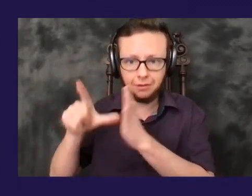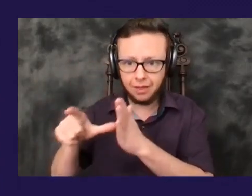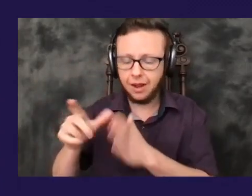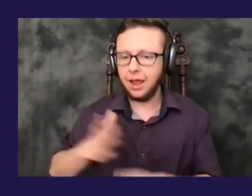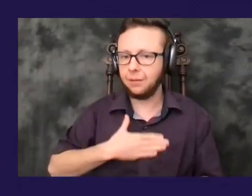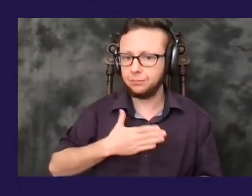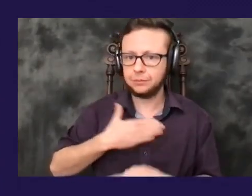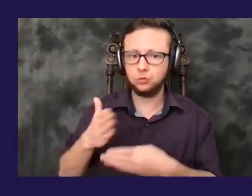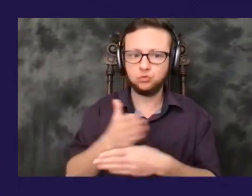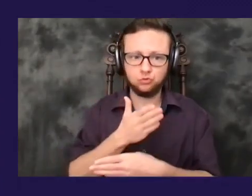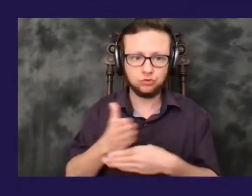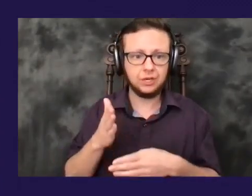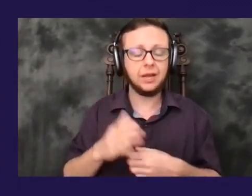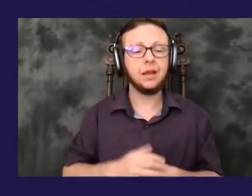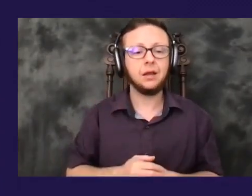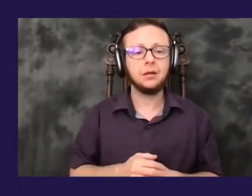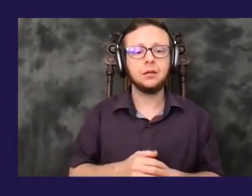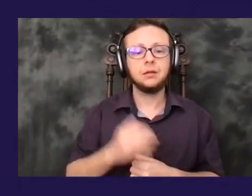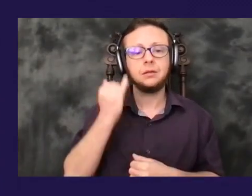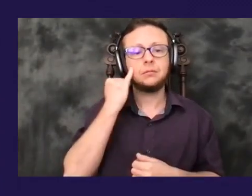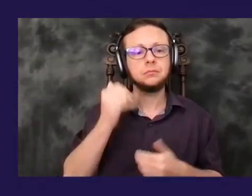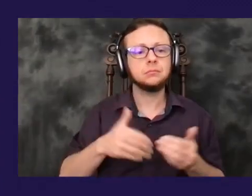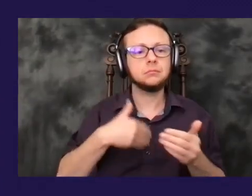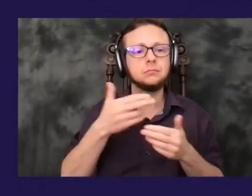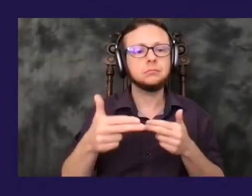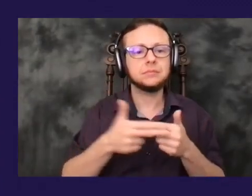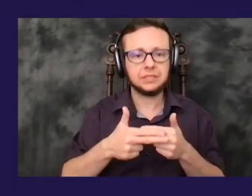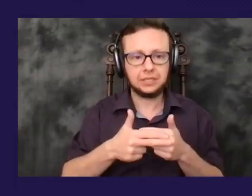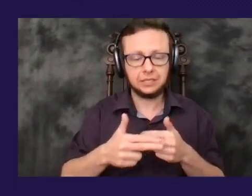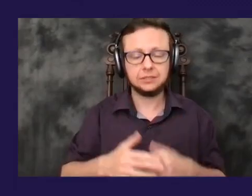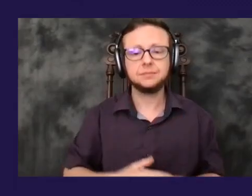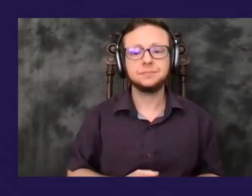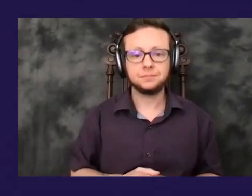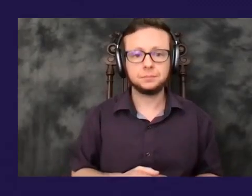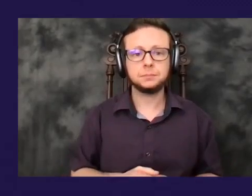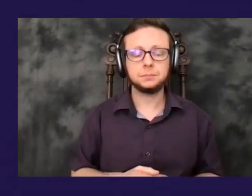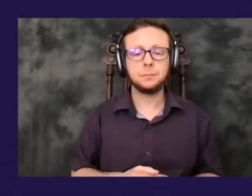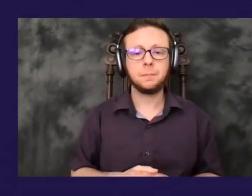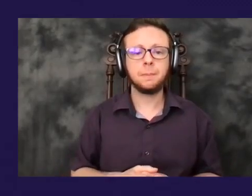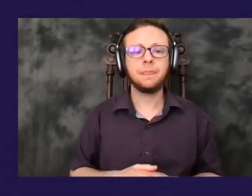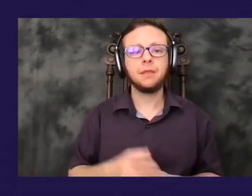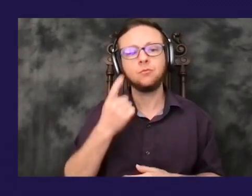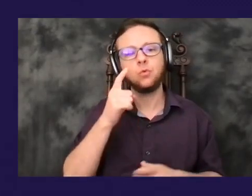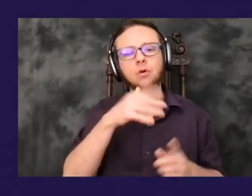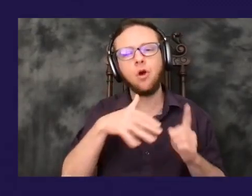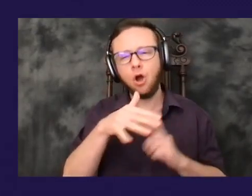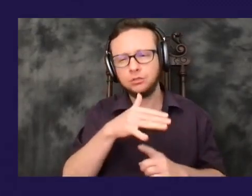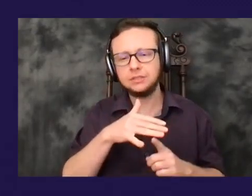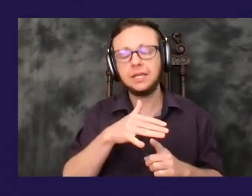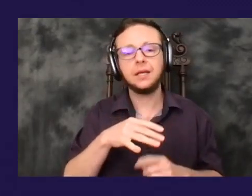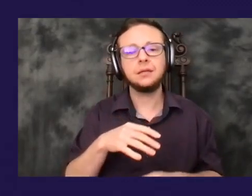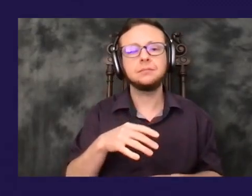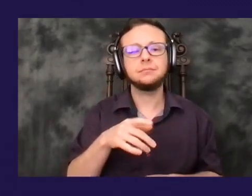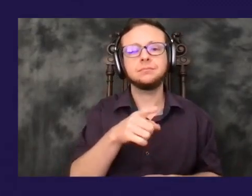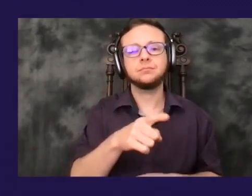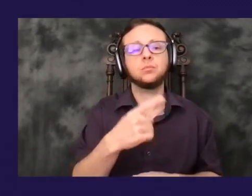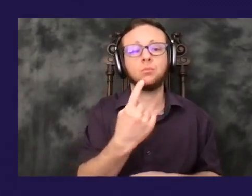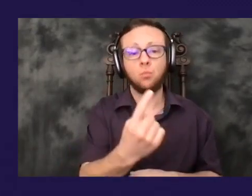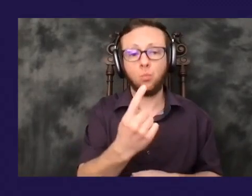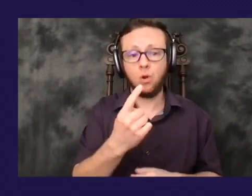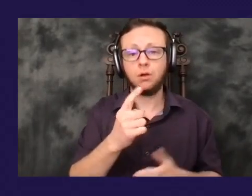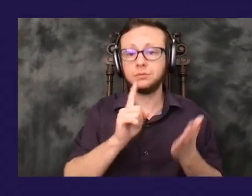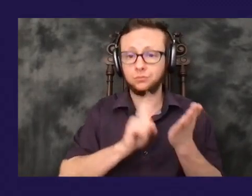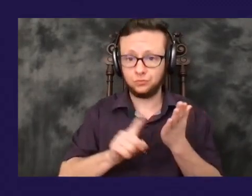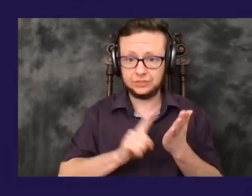can just switch to the next slide. Just for a bit of context, this is one of the various research